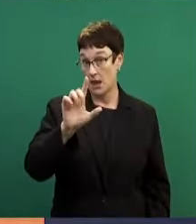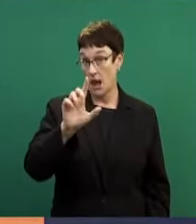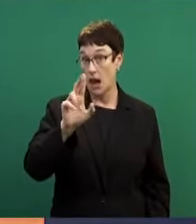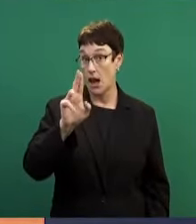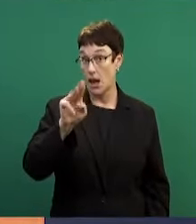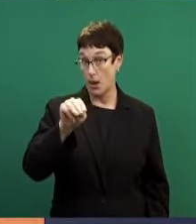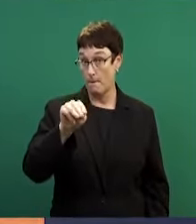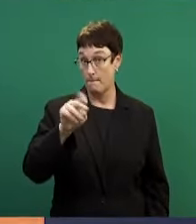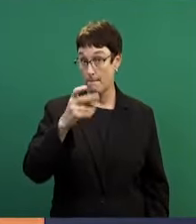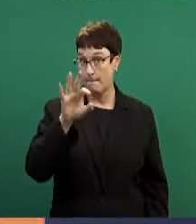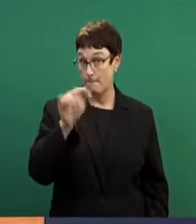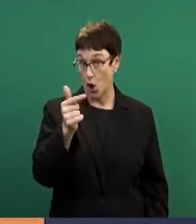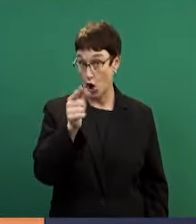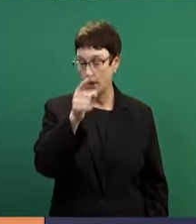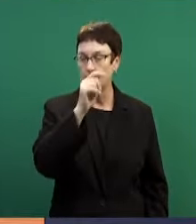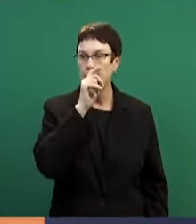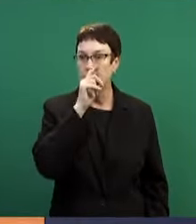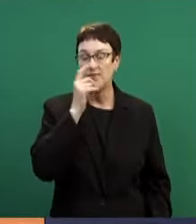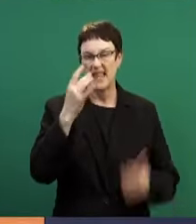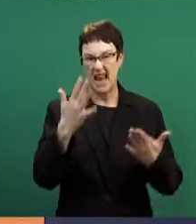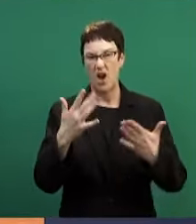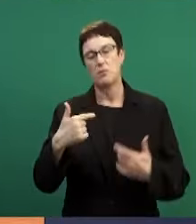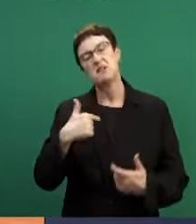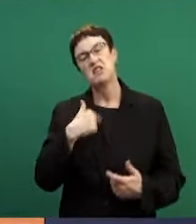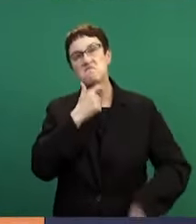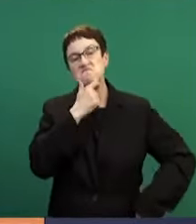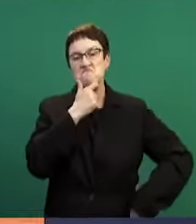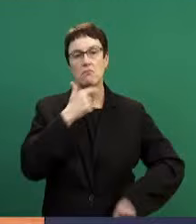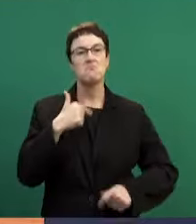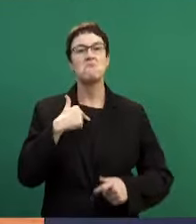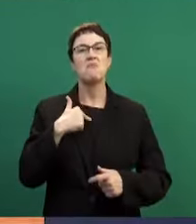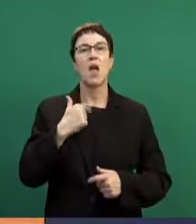So if I buy Bloomberg shares